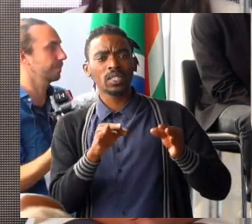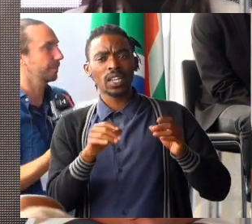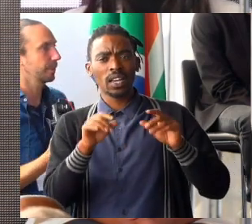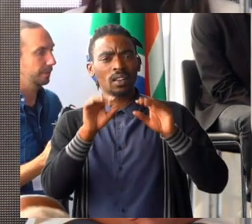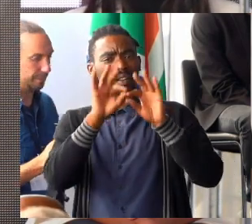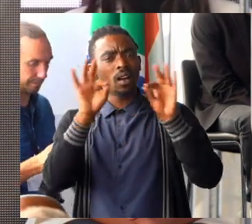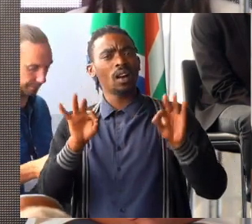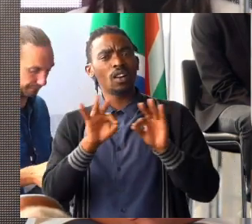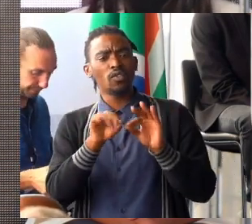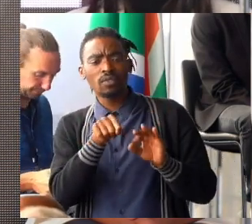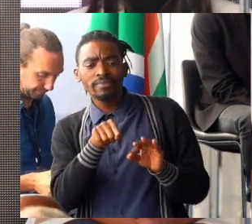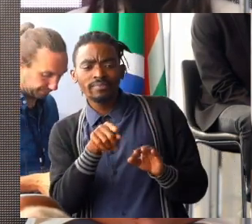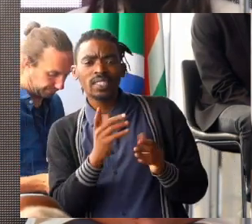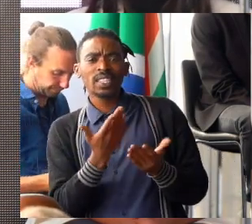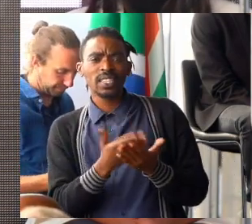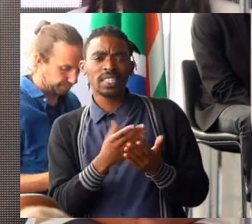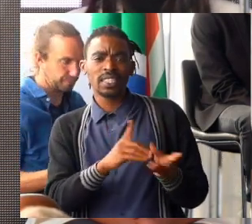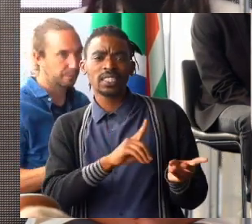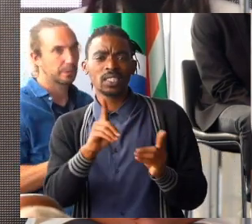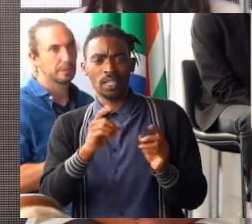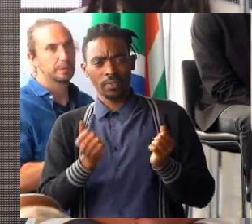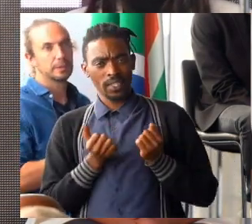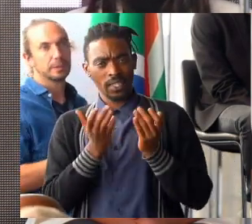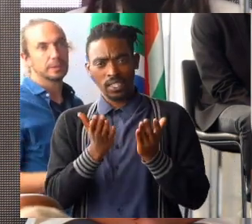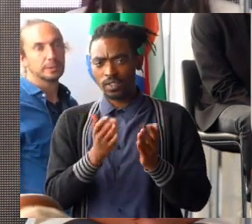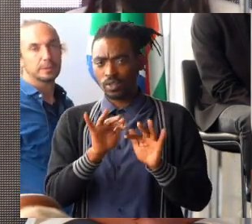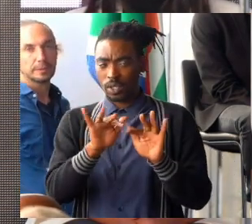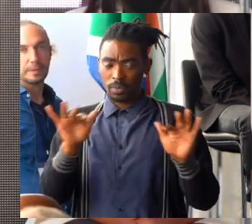finally deliver a real democracy.